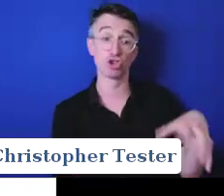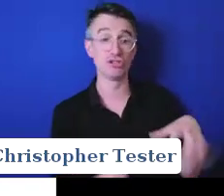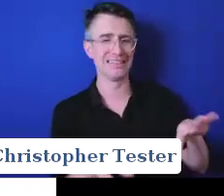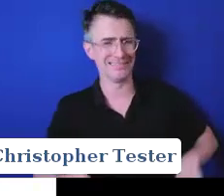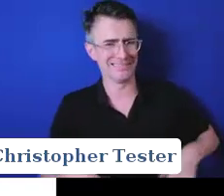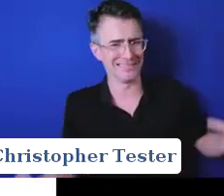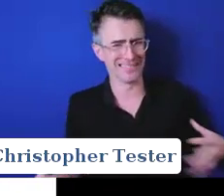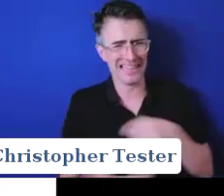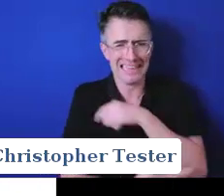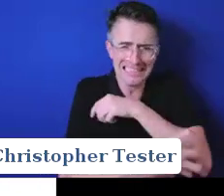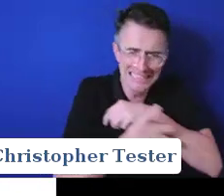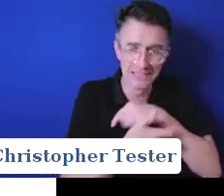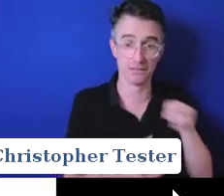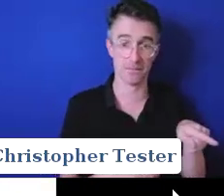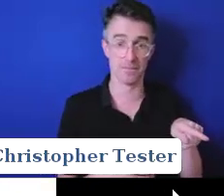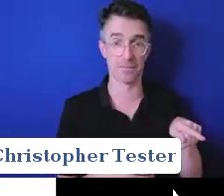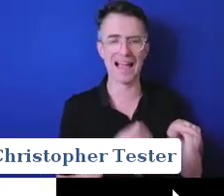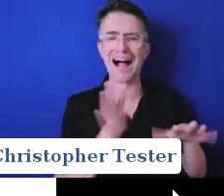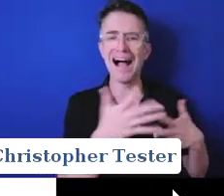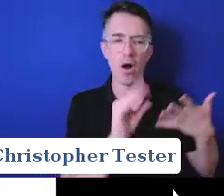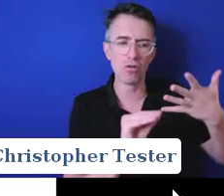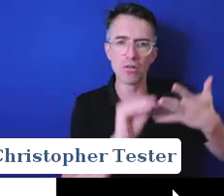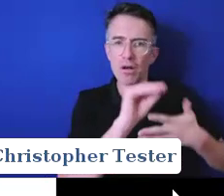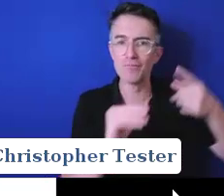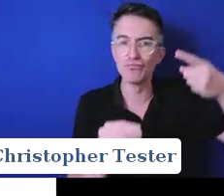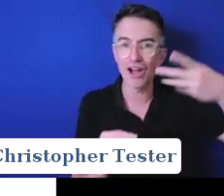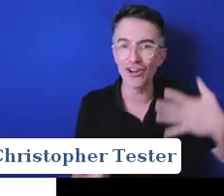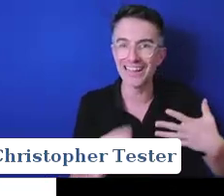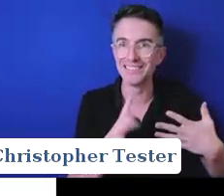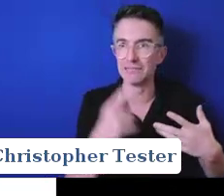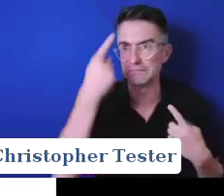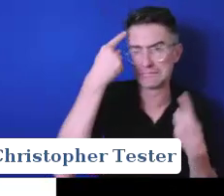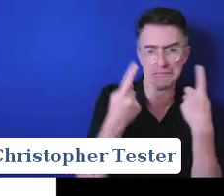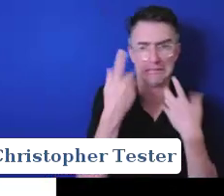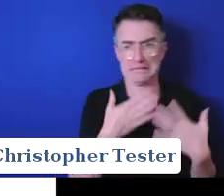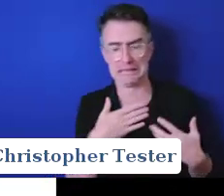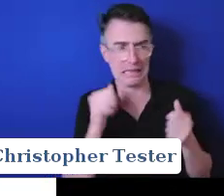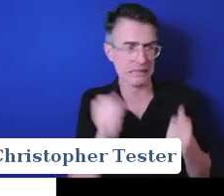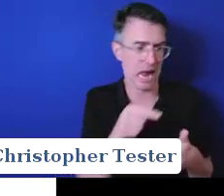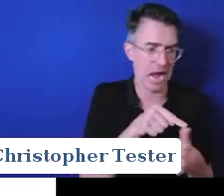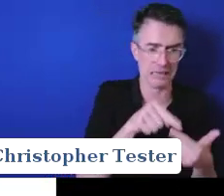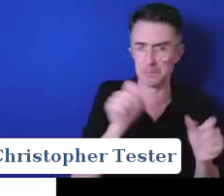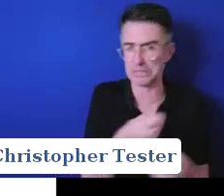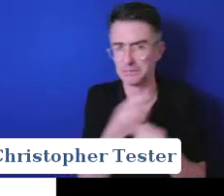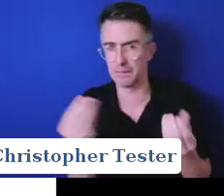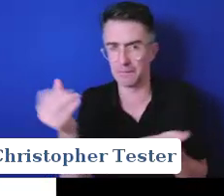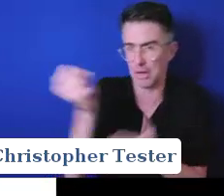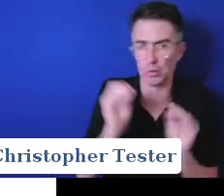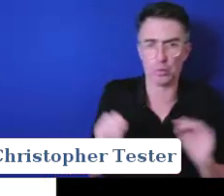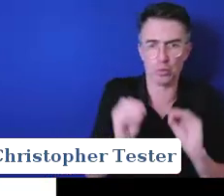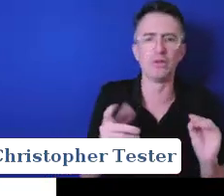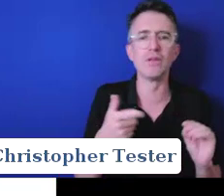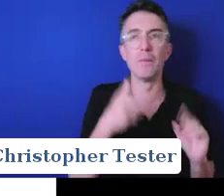is limited resources in terms of technical, human, and financial resources. Let us see how that is done in